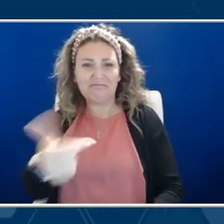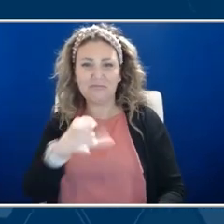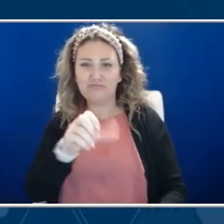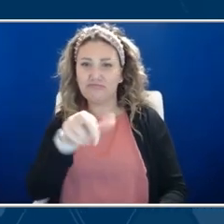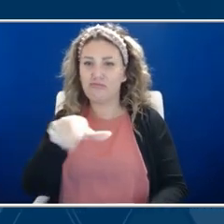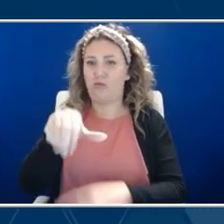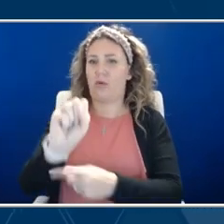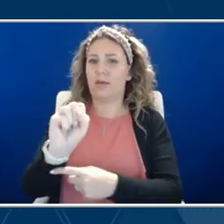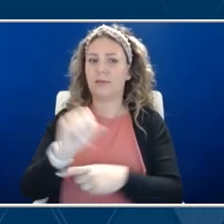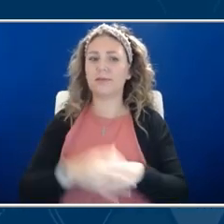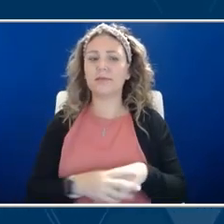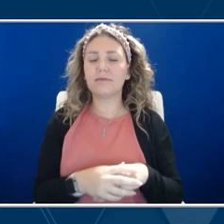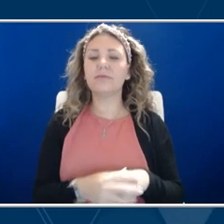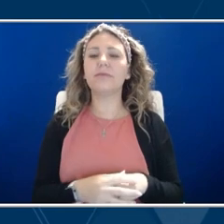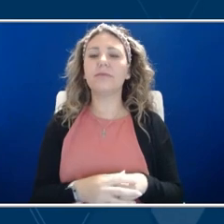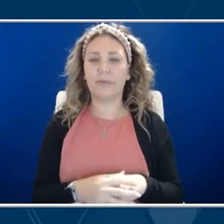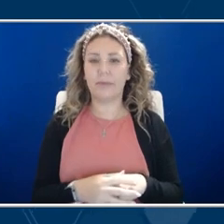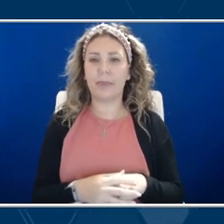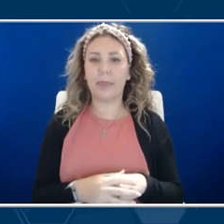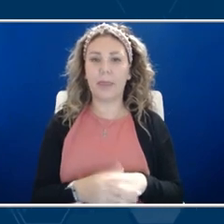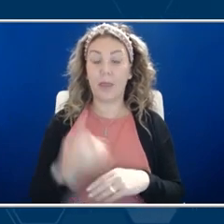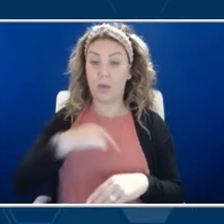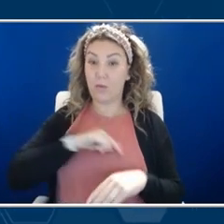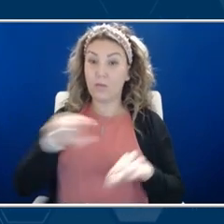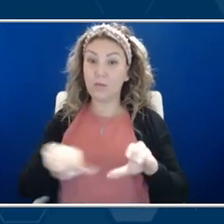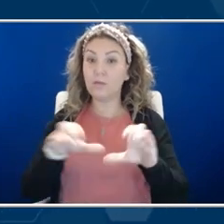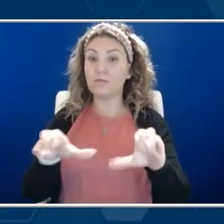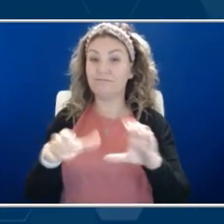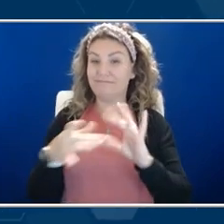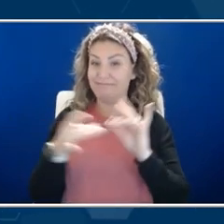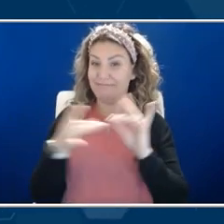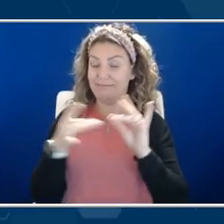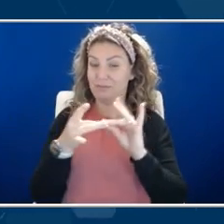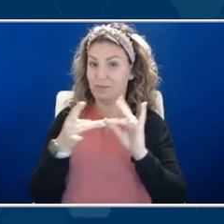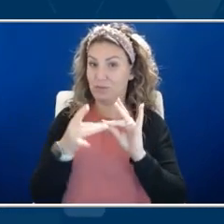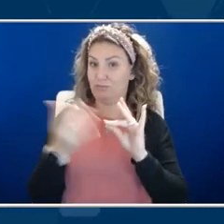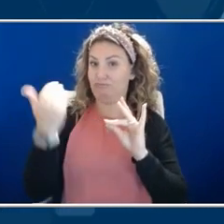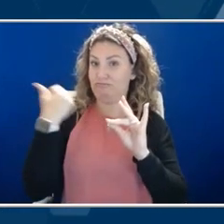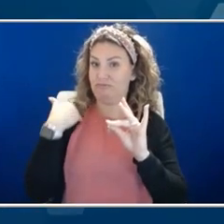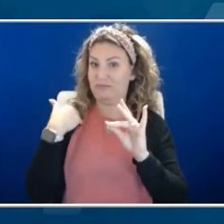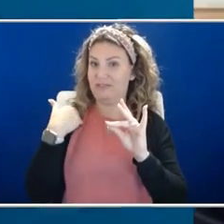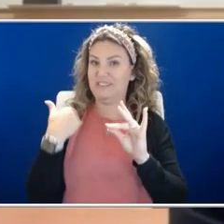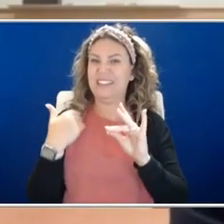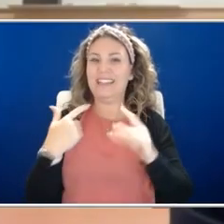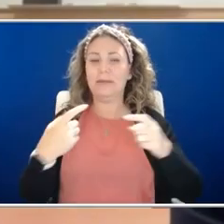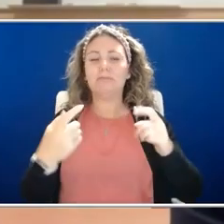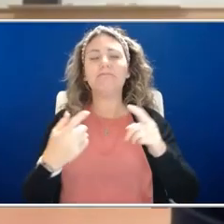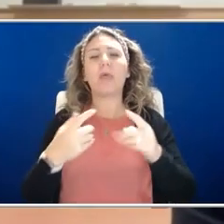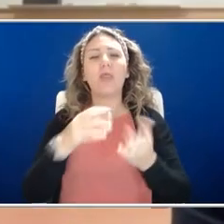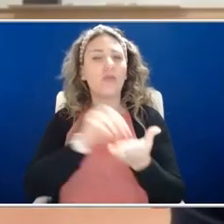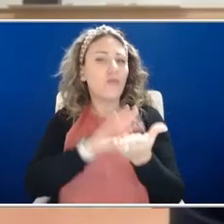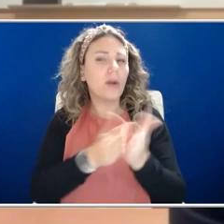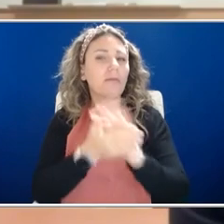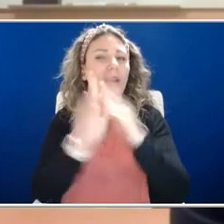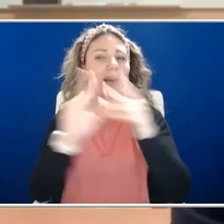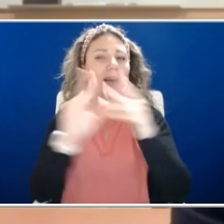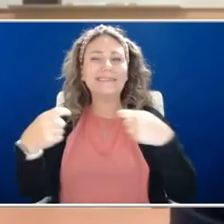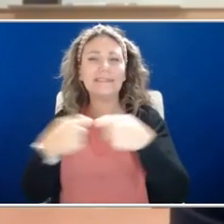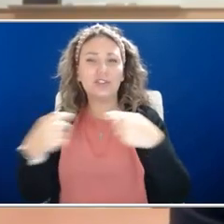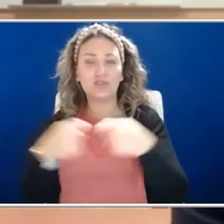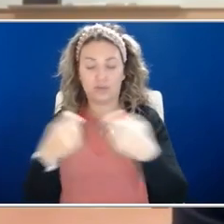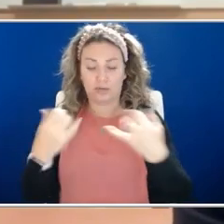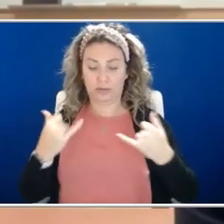Yeah, what we've been doing, as mentioned earlier, is, you know, digitizing the record, so to speak. And so today, for the health